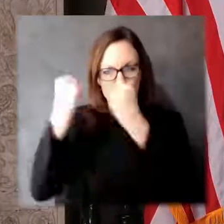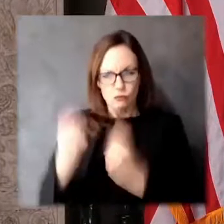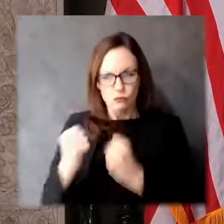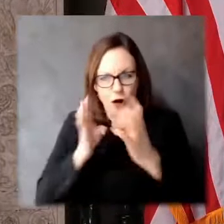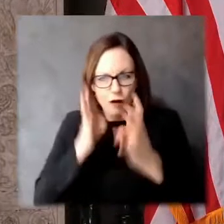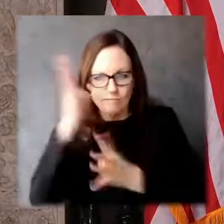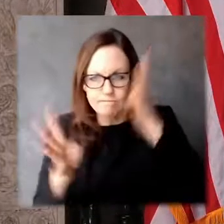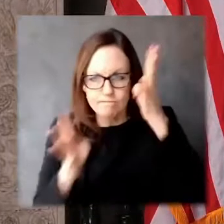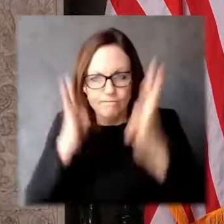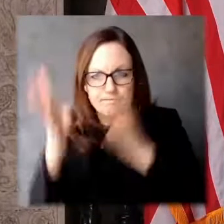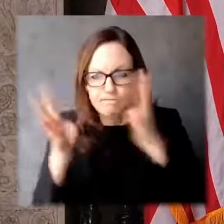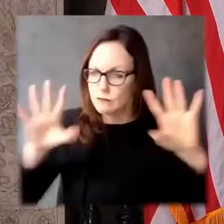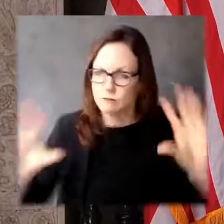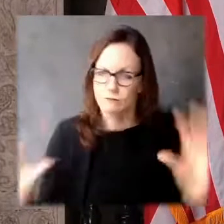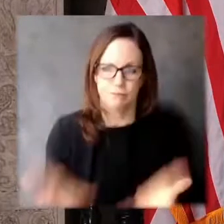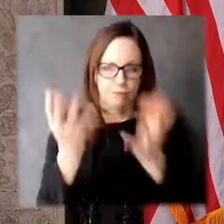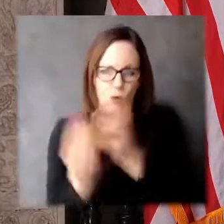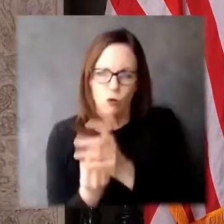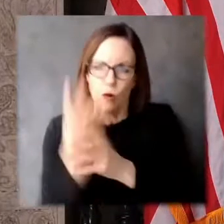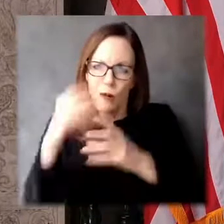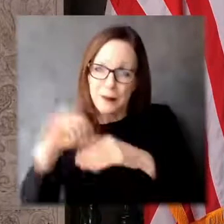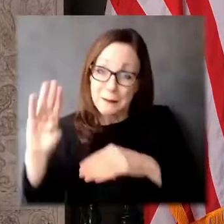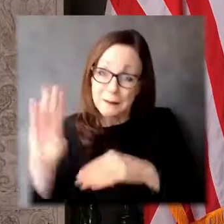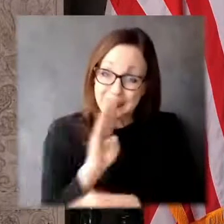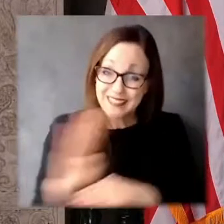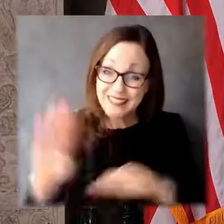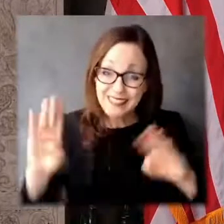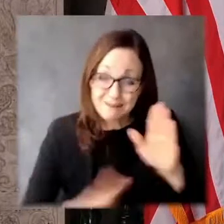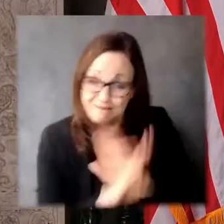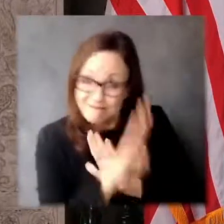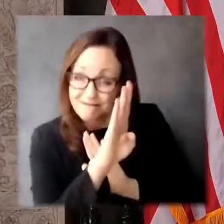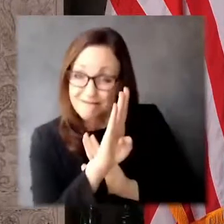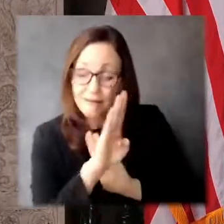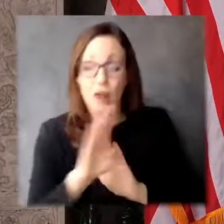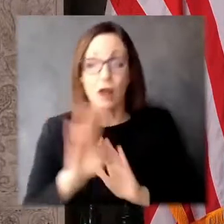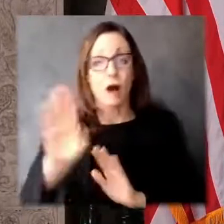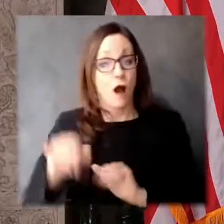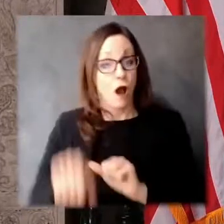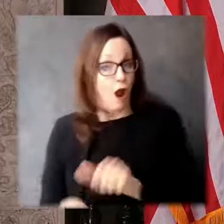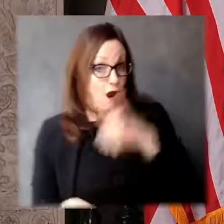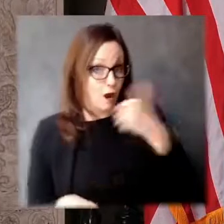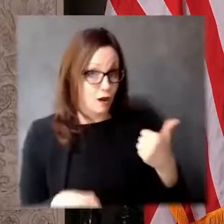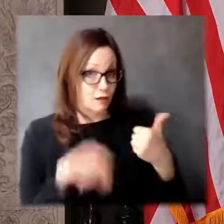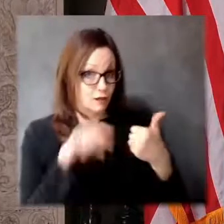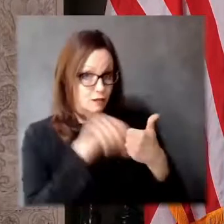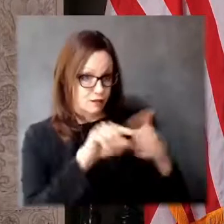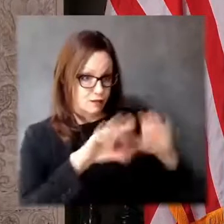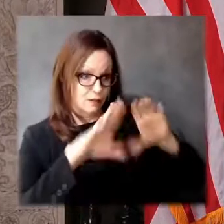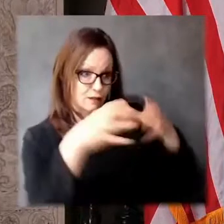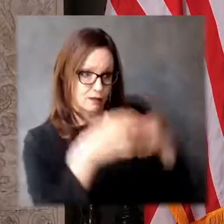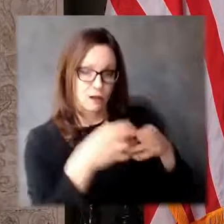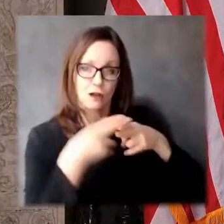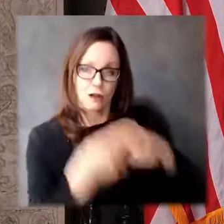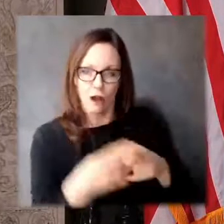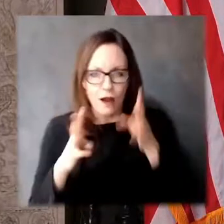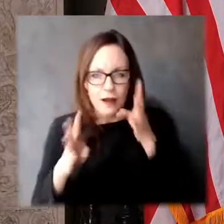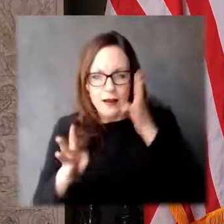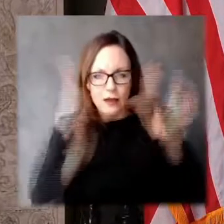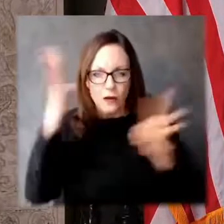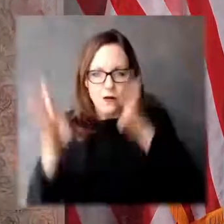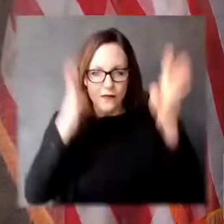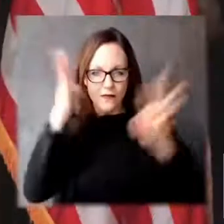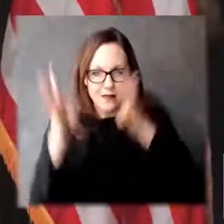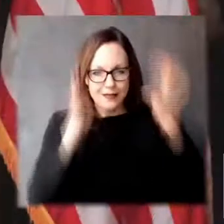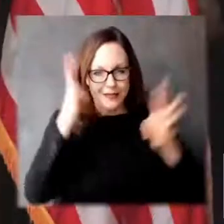the other side of this pandemic stronger than ever, we need to commit to investing in innovation and economic growth